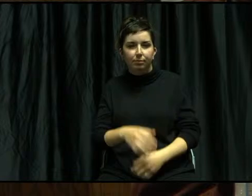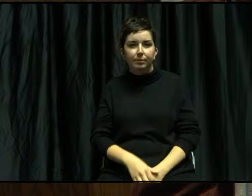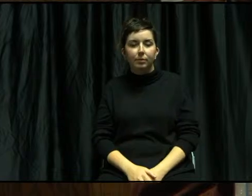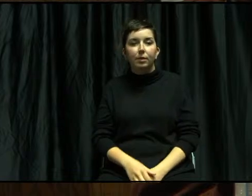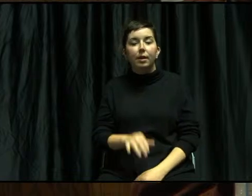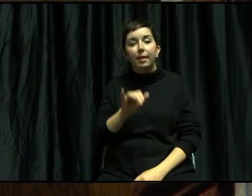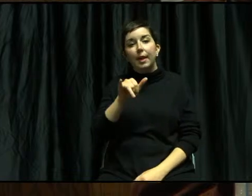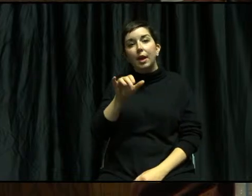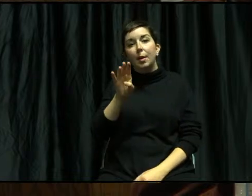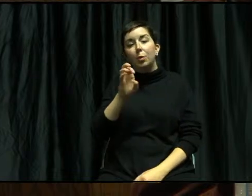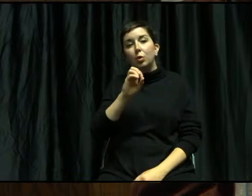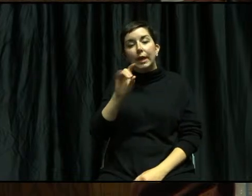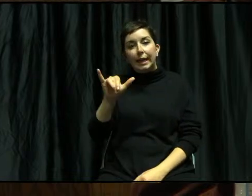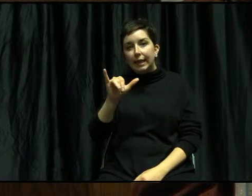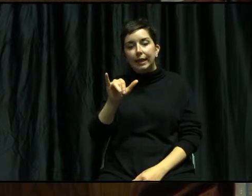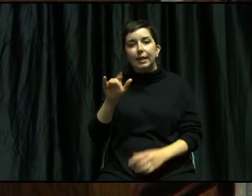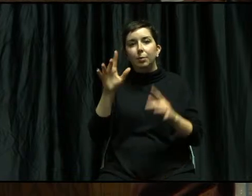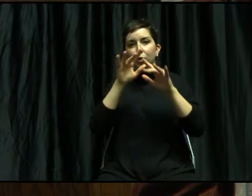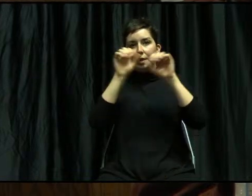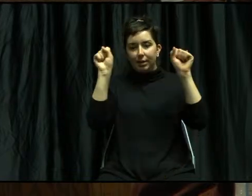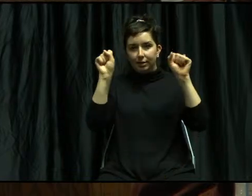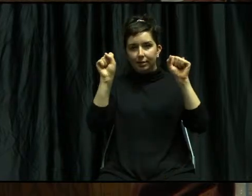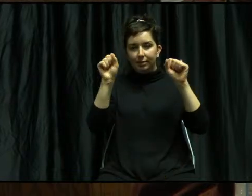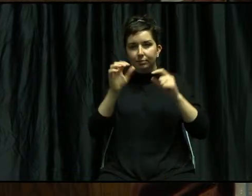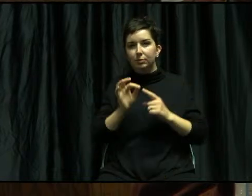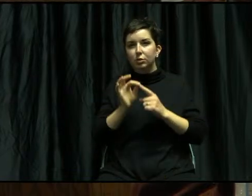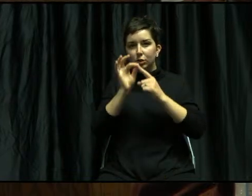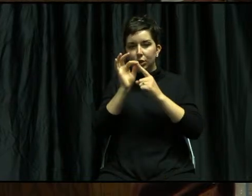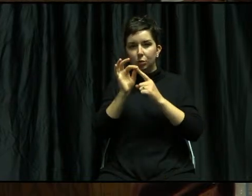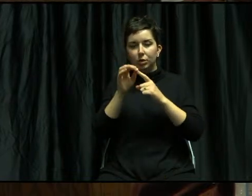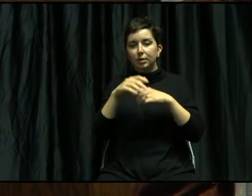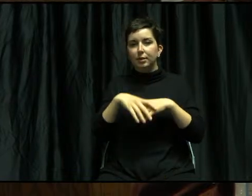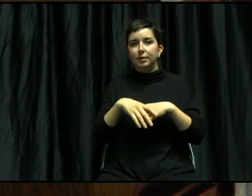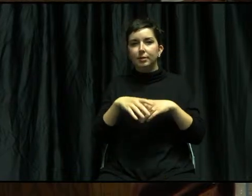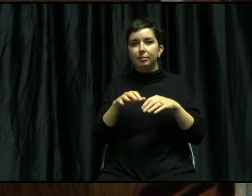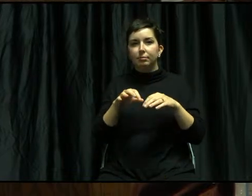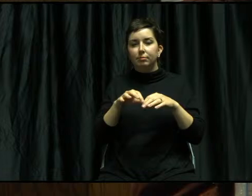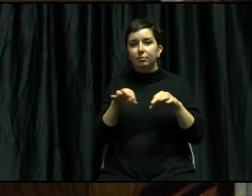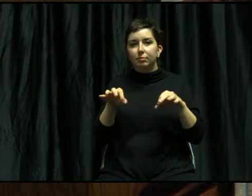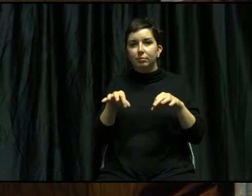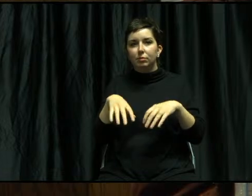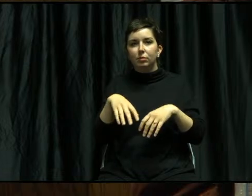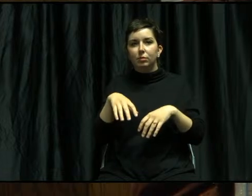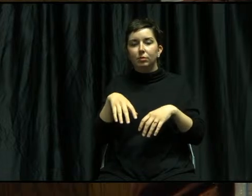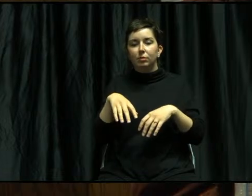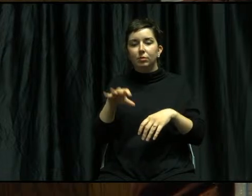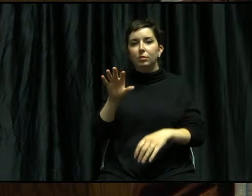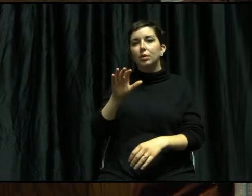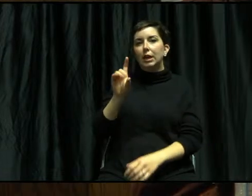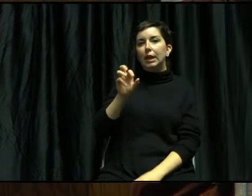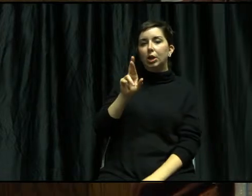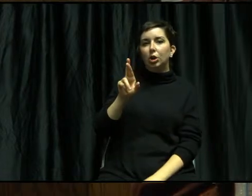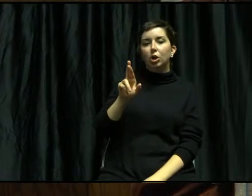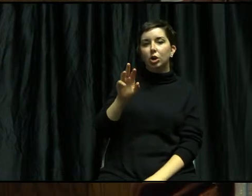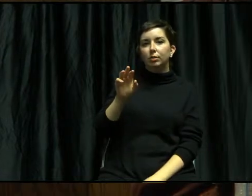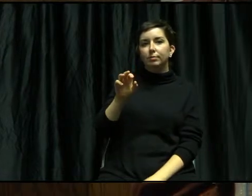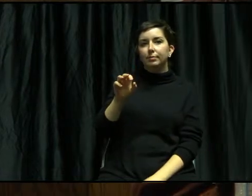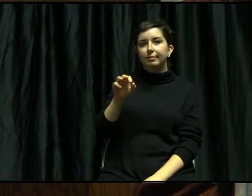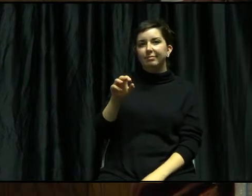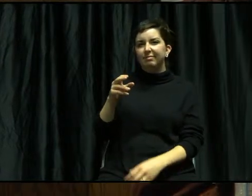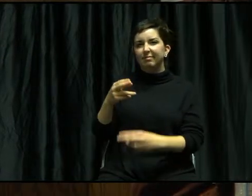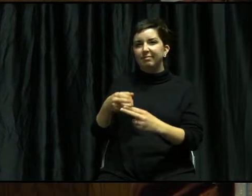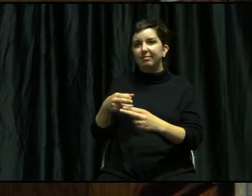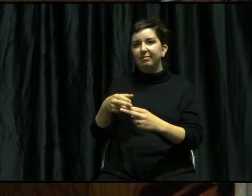The Brady Presidential Distinguished Professors for 2021 are Drs. Michael Vaughn and Dr.